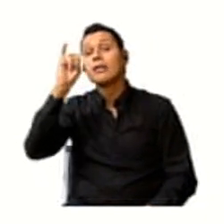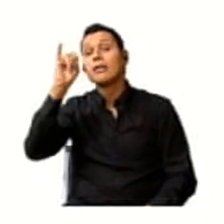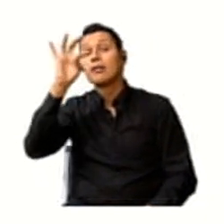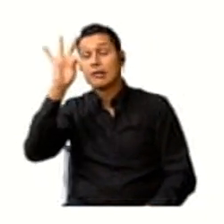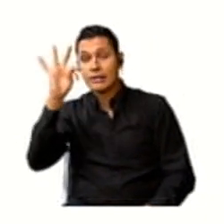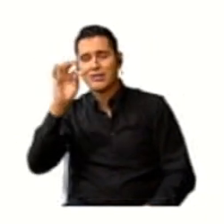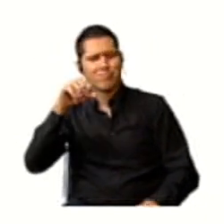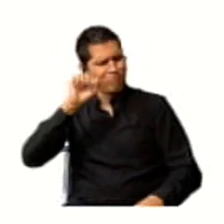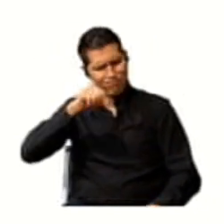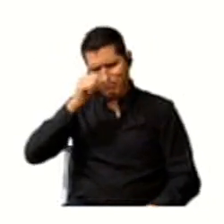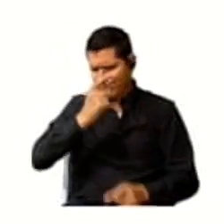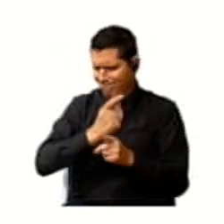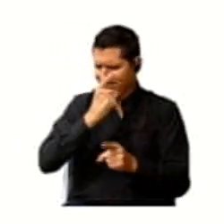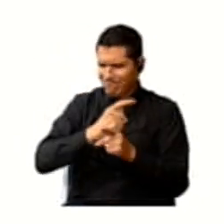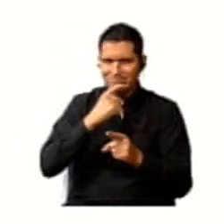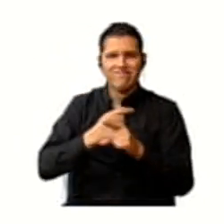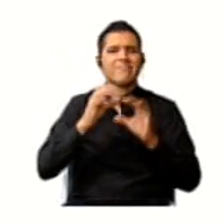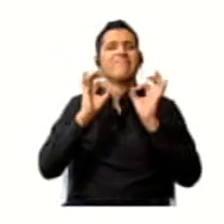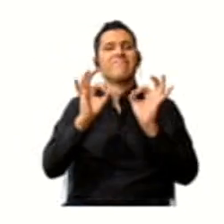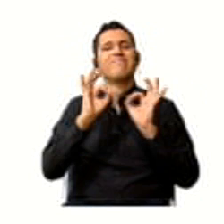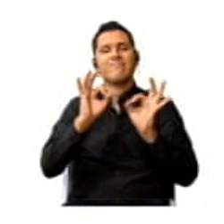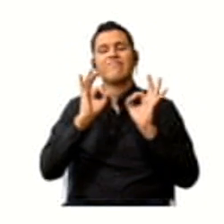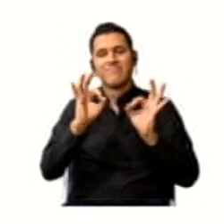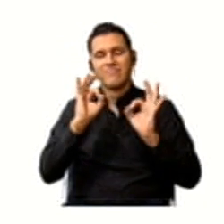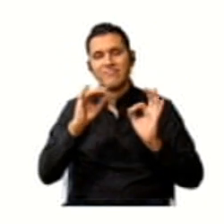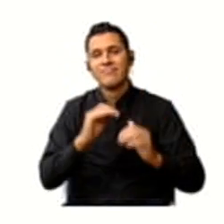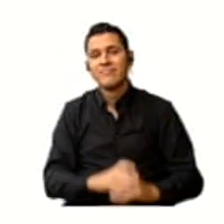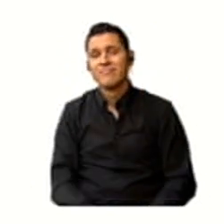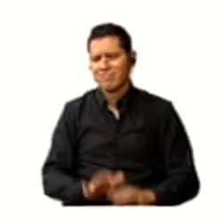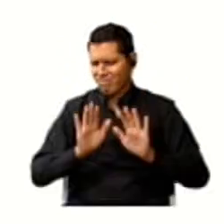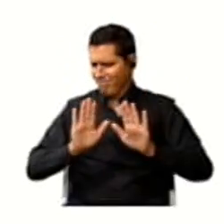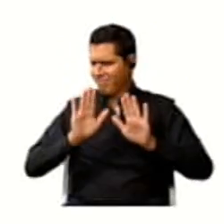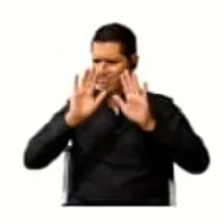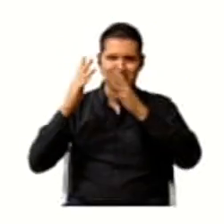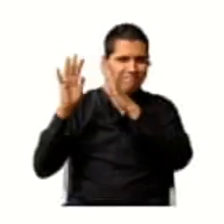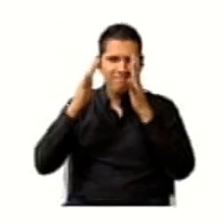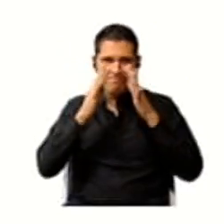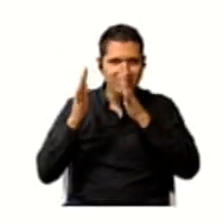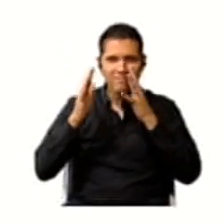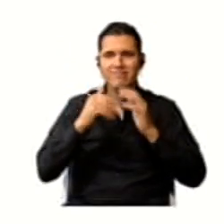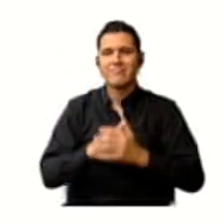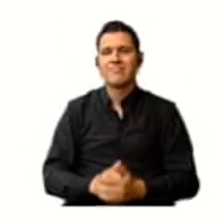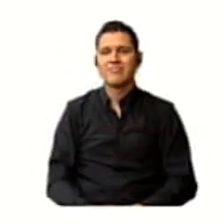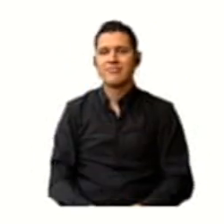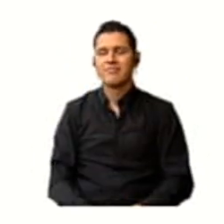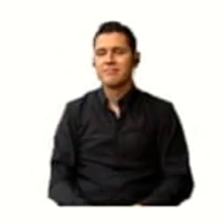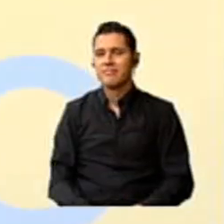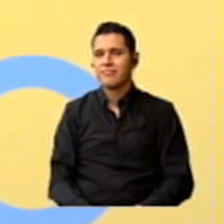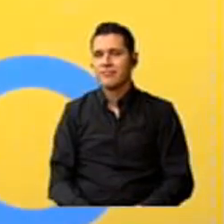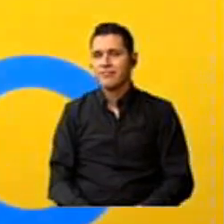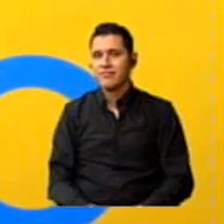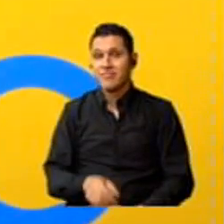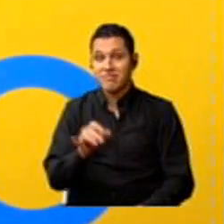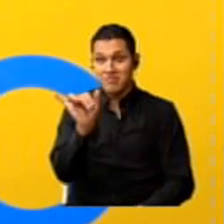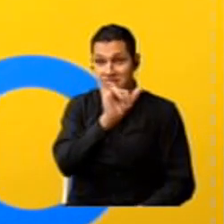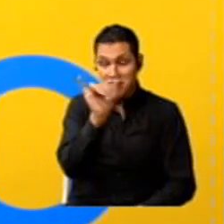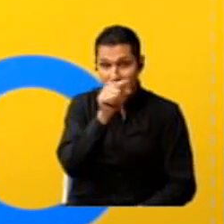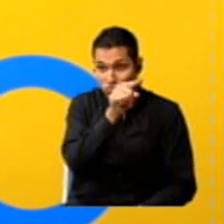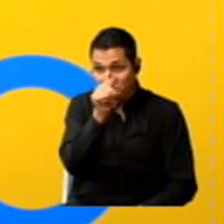Yes, Waldo, very good. Excellent. Did you enjoy the